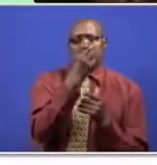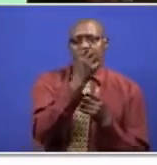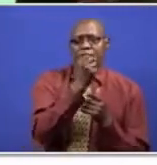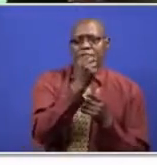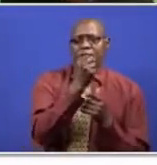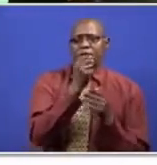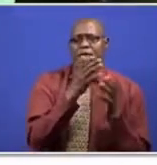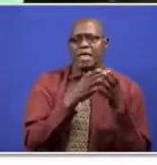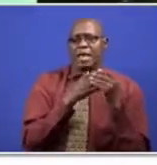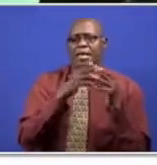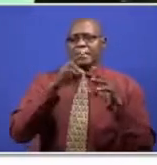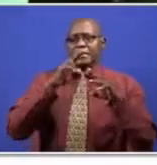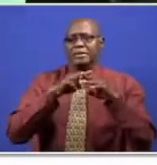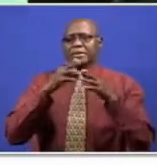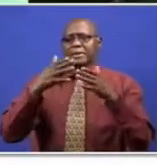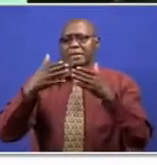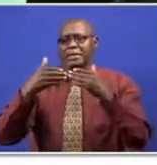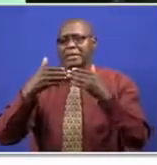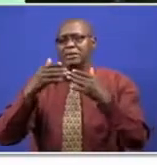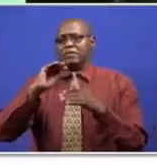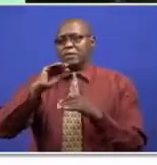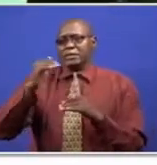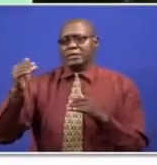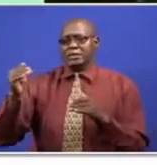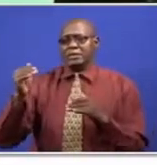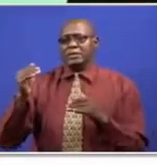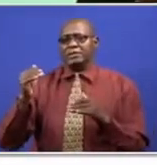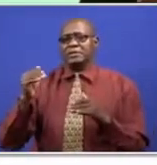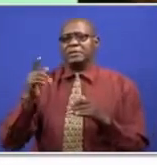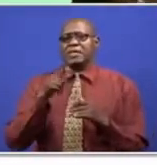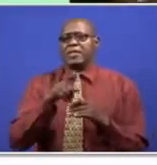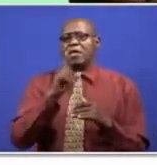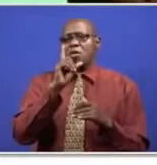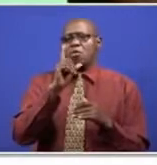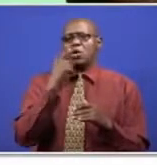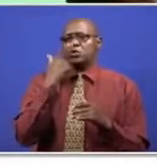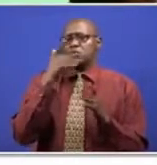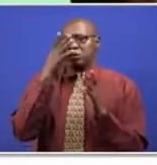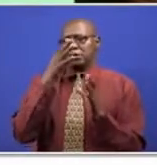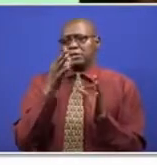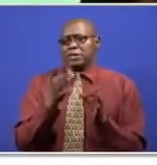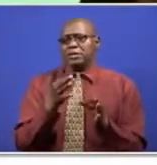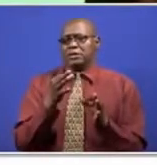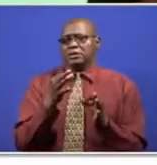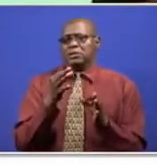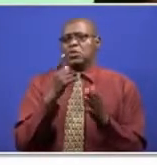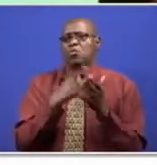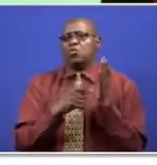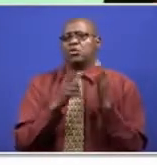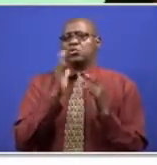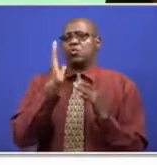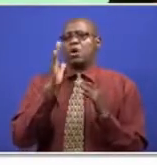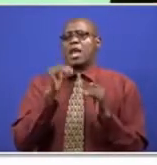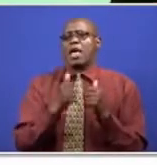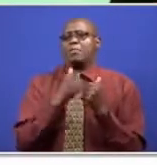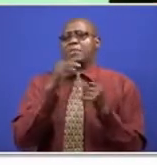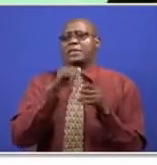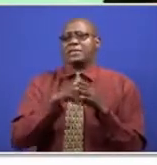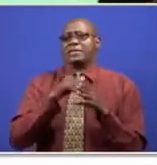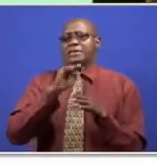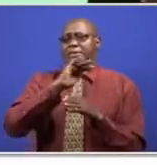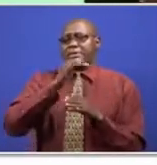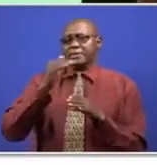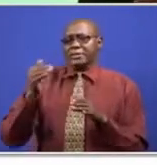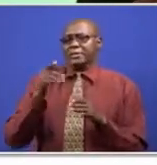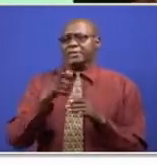sit at the gate of the city, and they are the ones who decide what is going to happen in the city. And